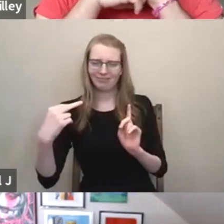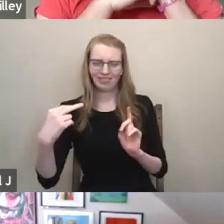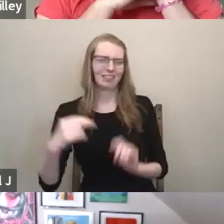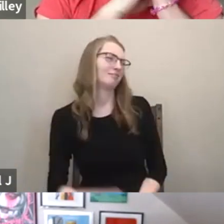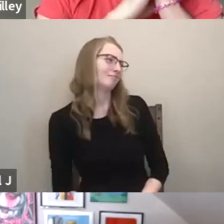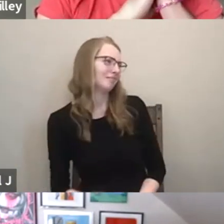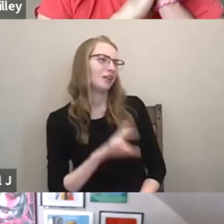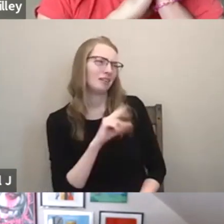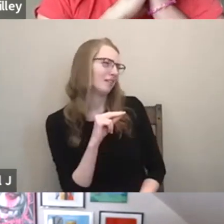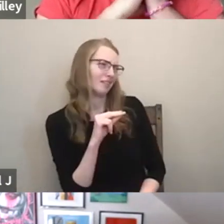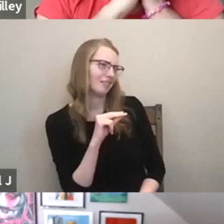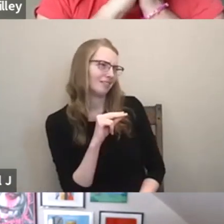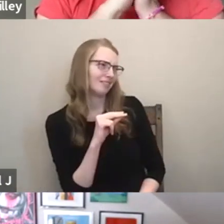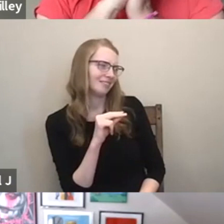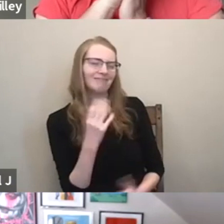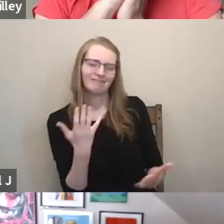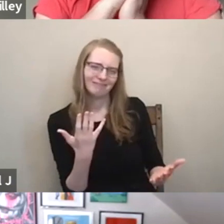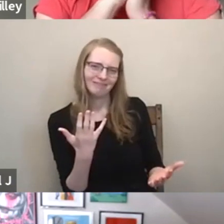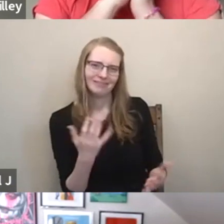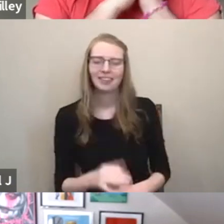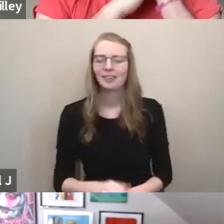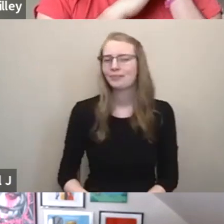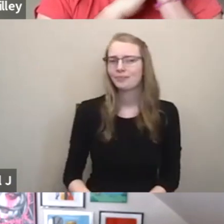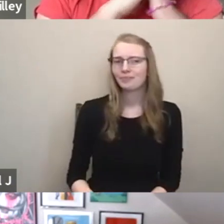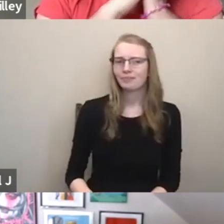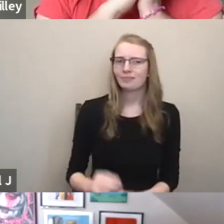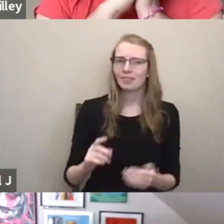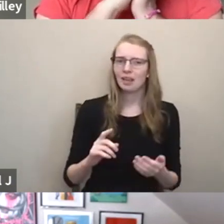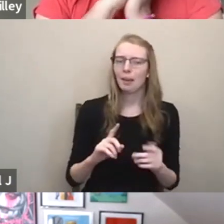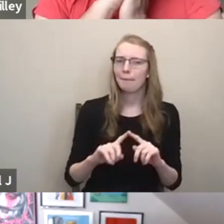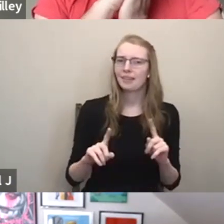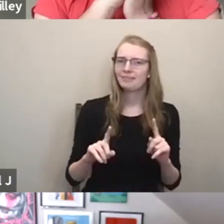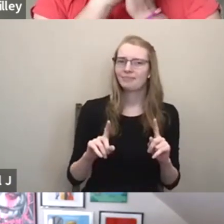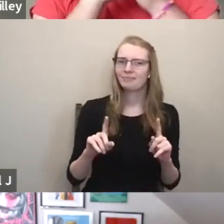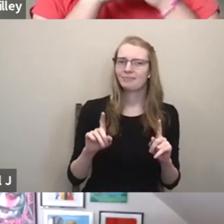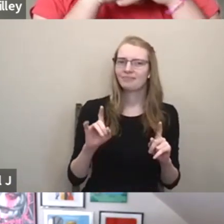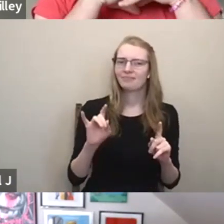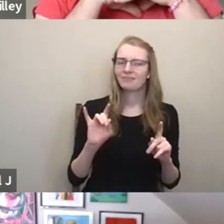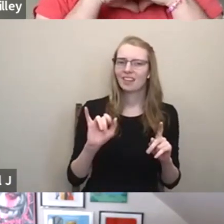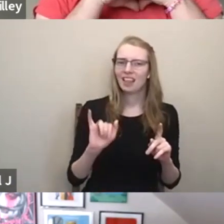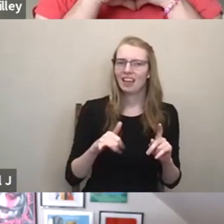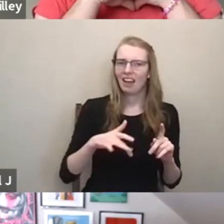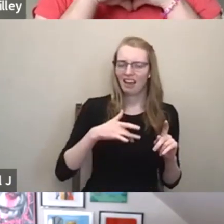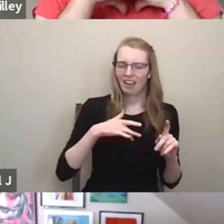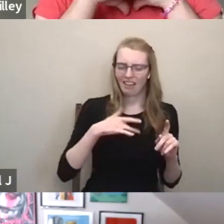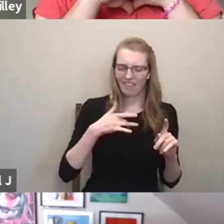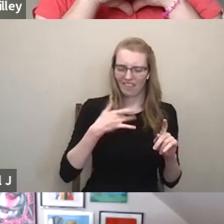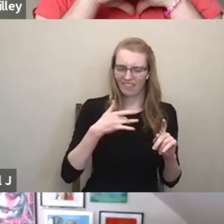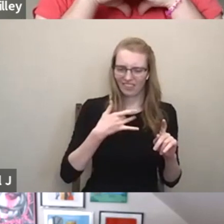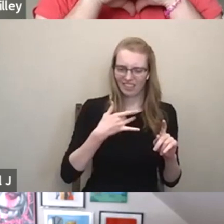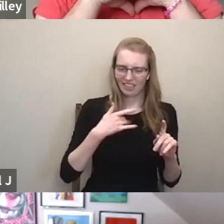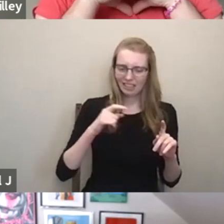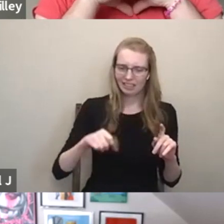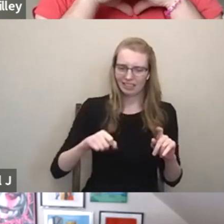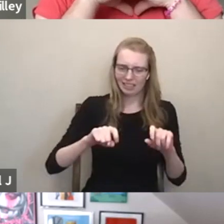Heather. But I think the notion of breaking in can feel a lot of our own internal weight